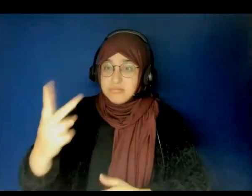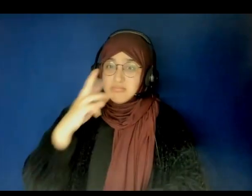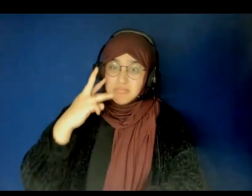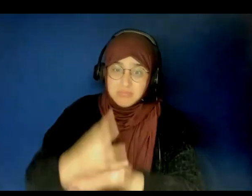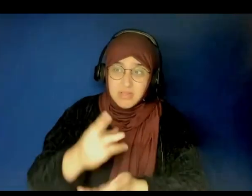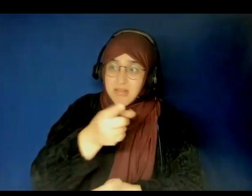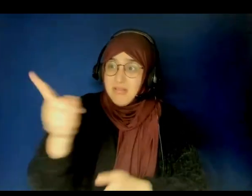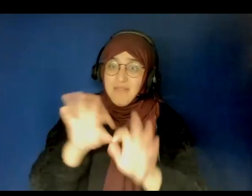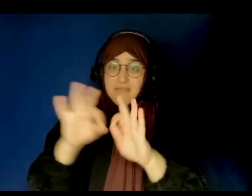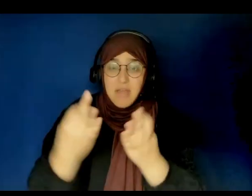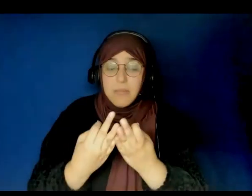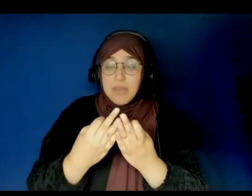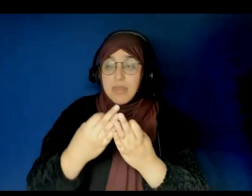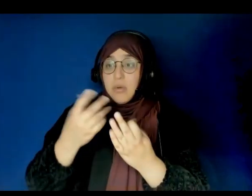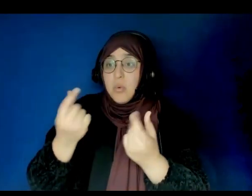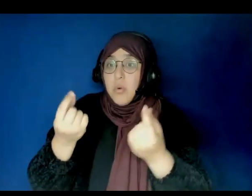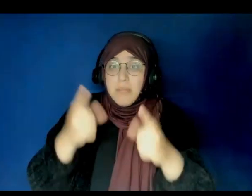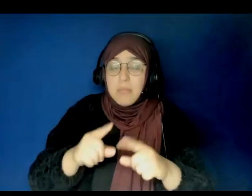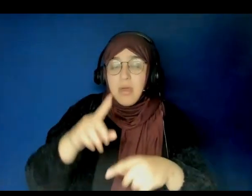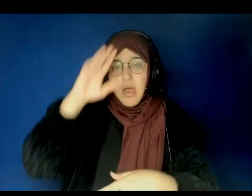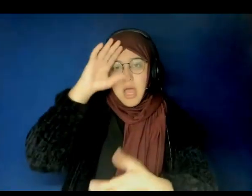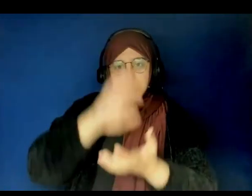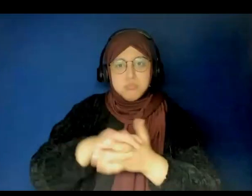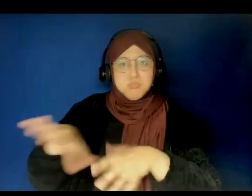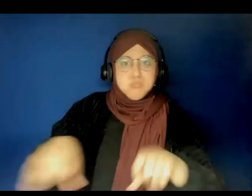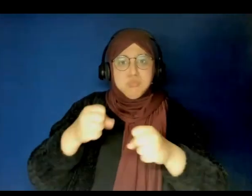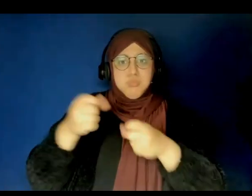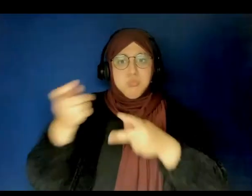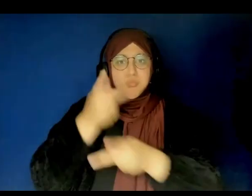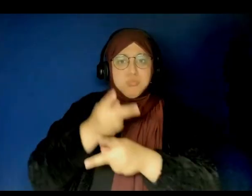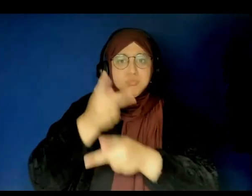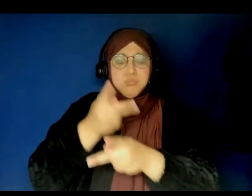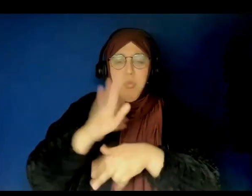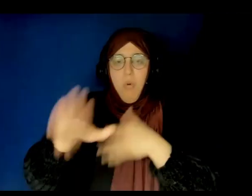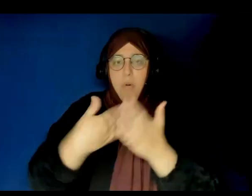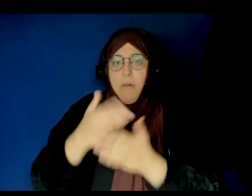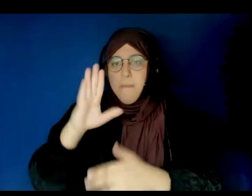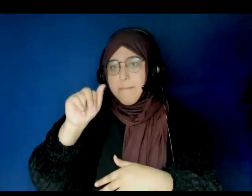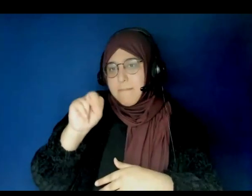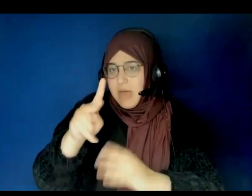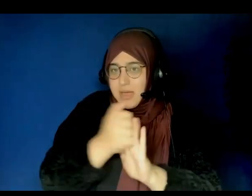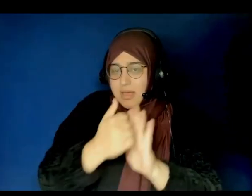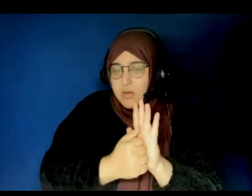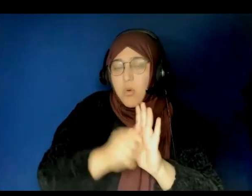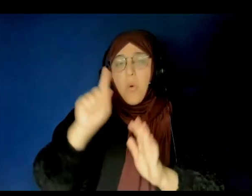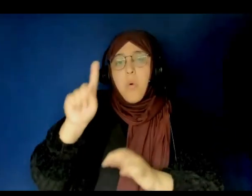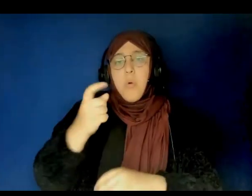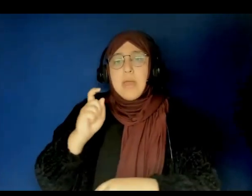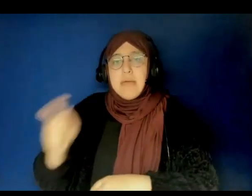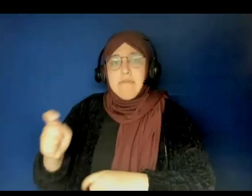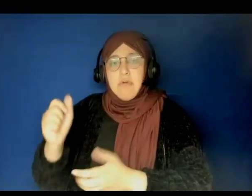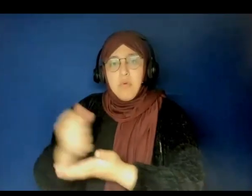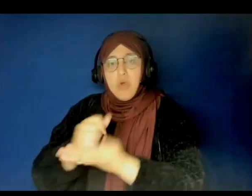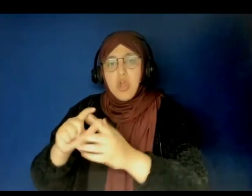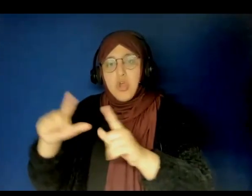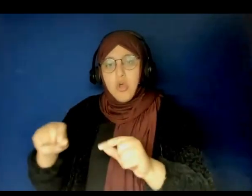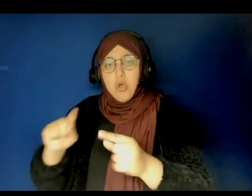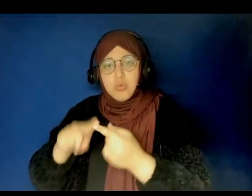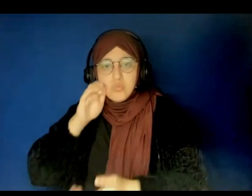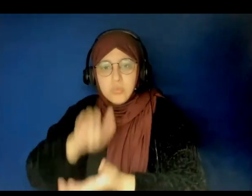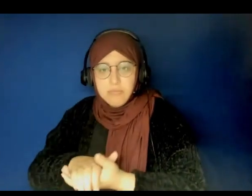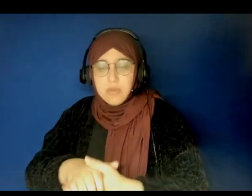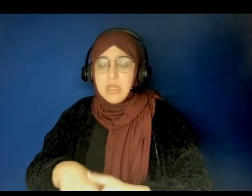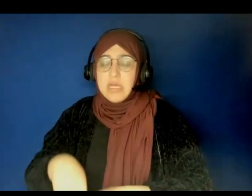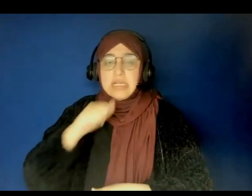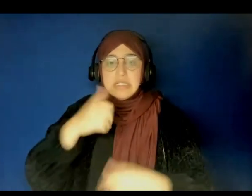all of the bank accounts. He simply gave a credit card to his wife, and he did not have a power